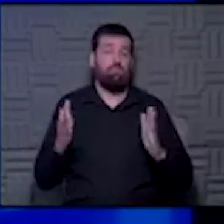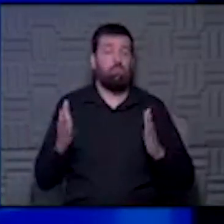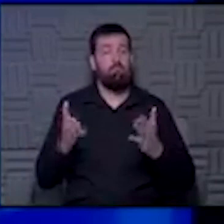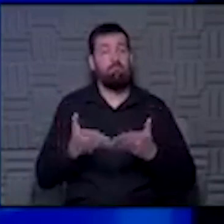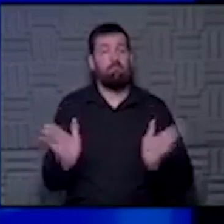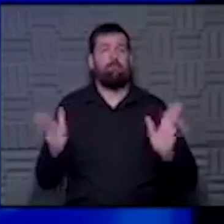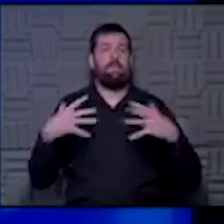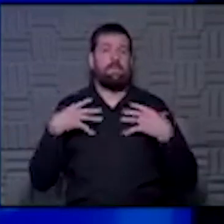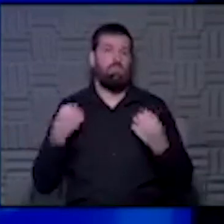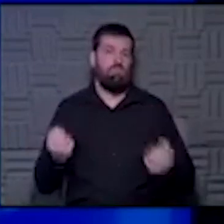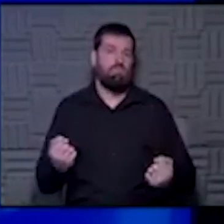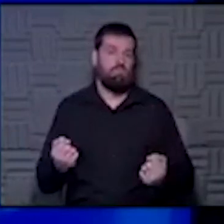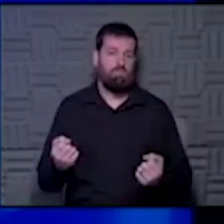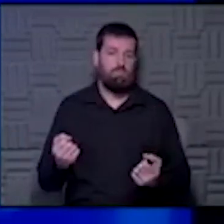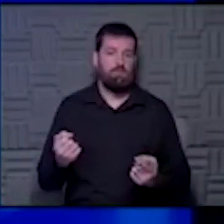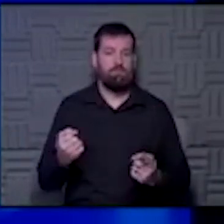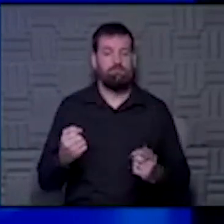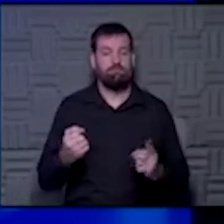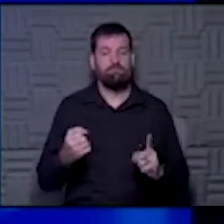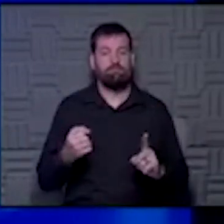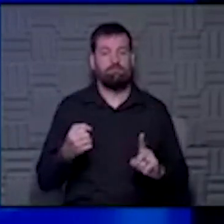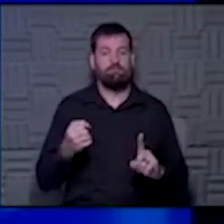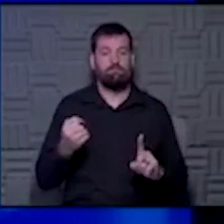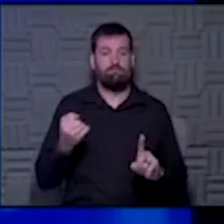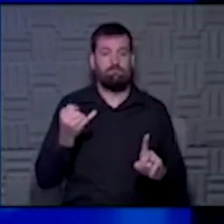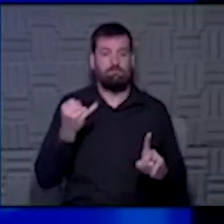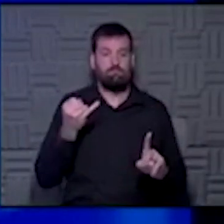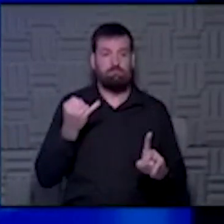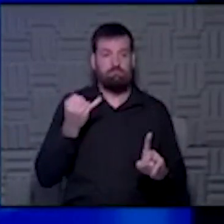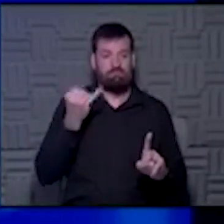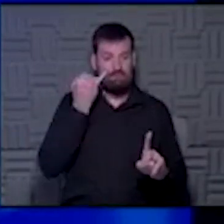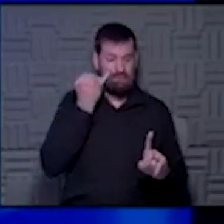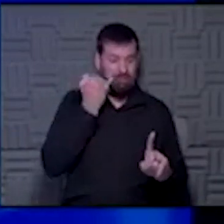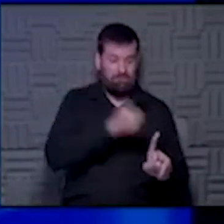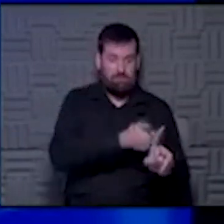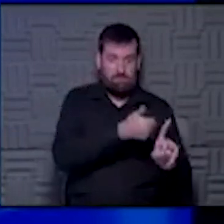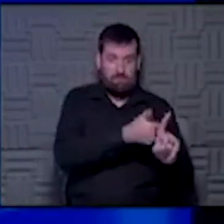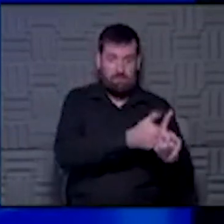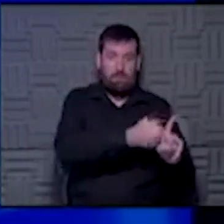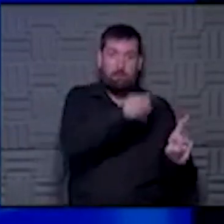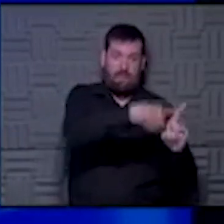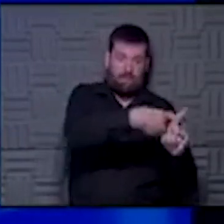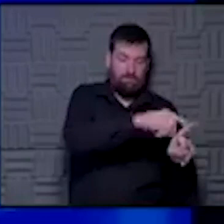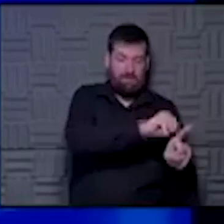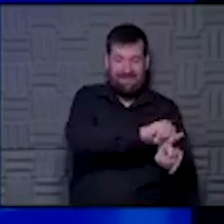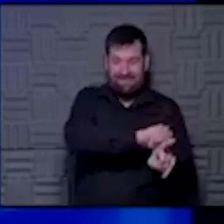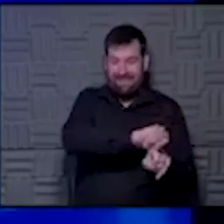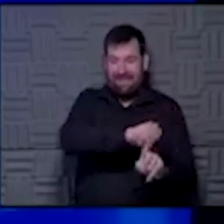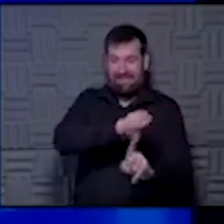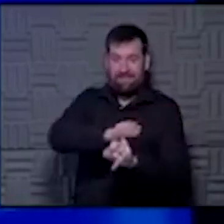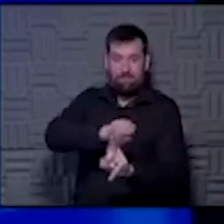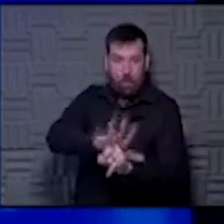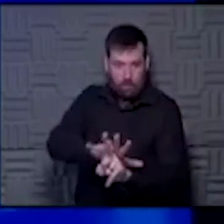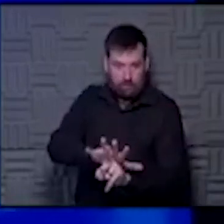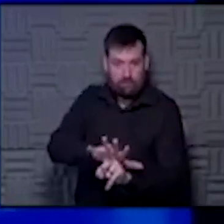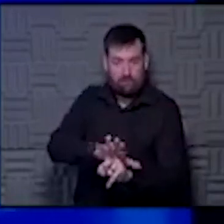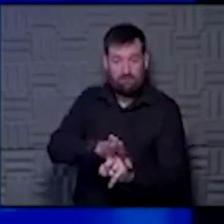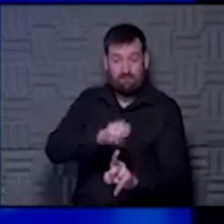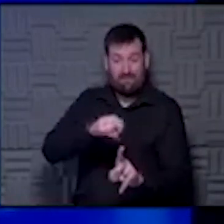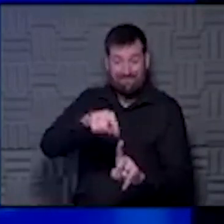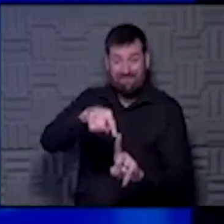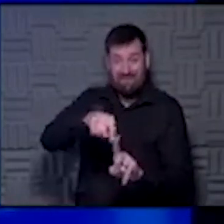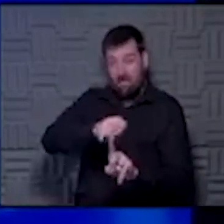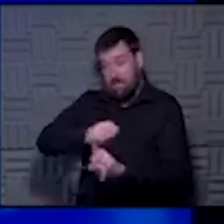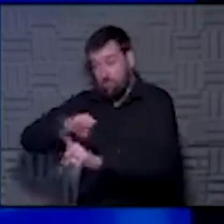perspective, only those that are exposed to a known positive, close contacts that are exposed